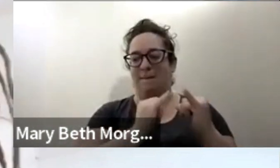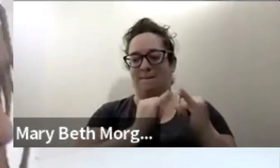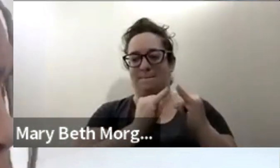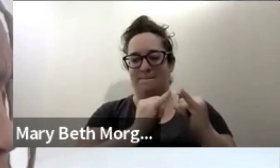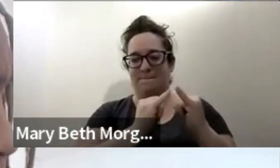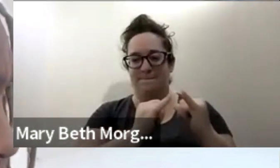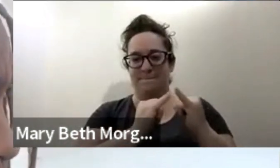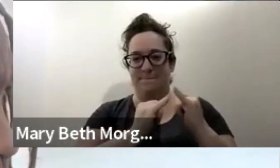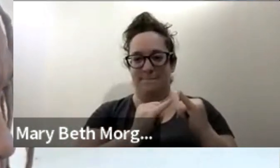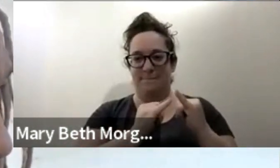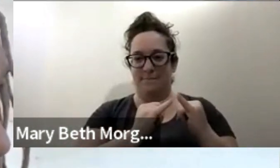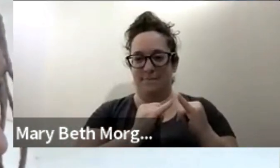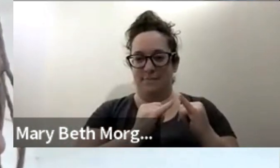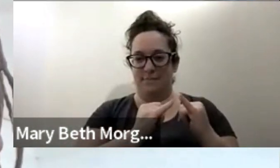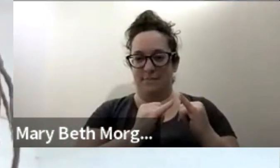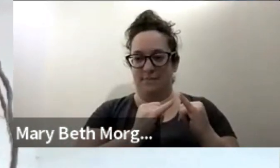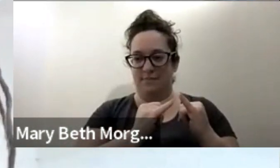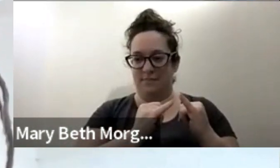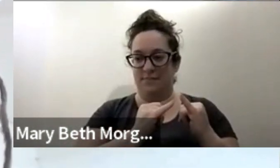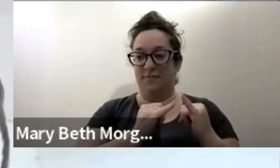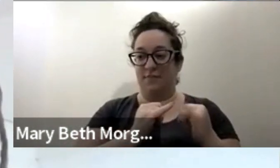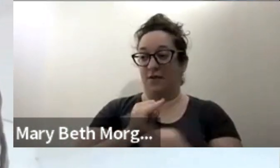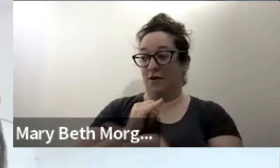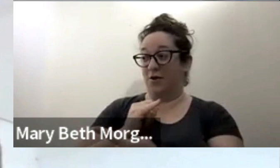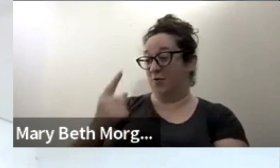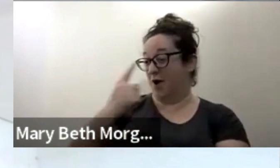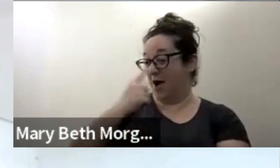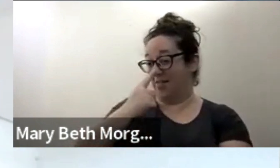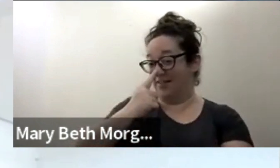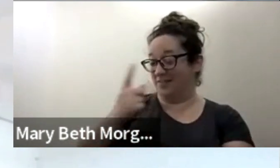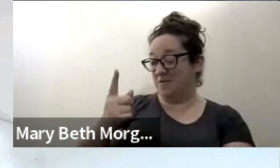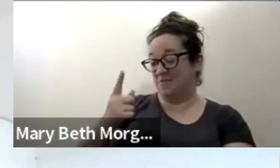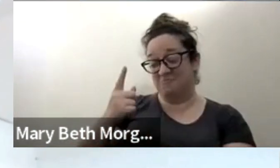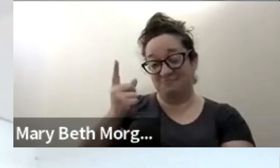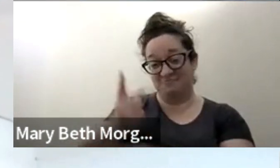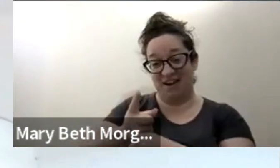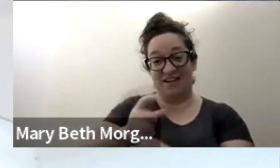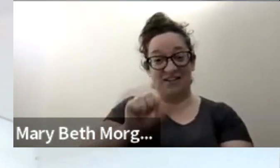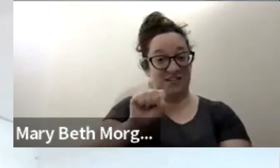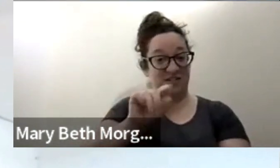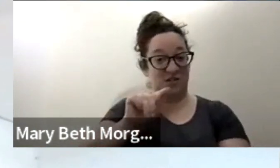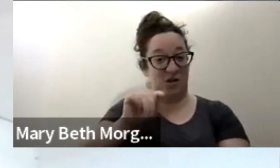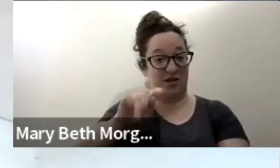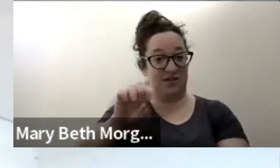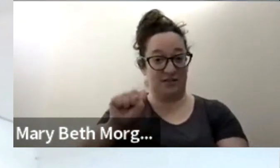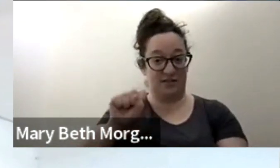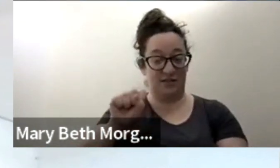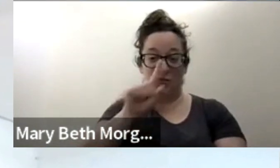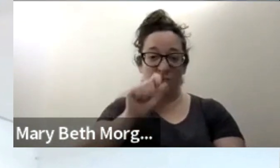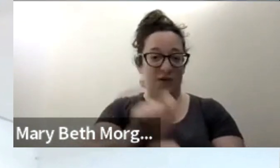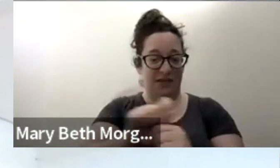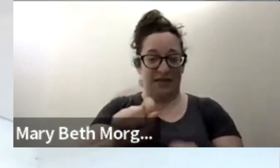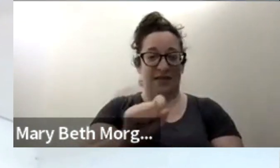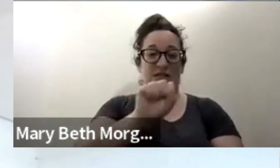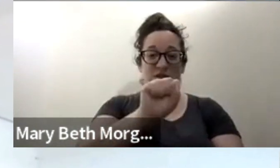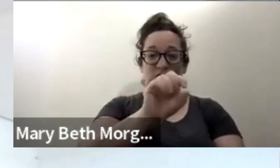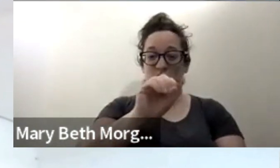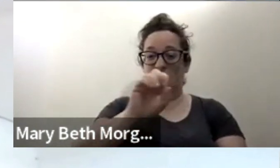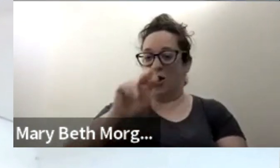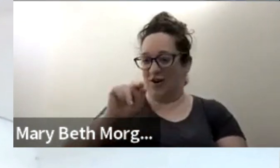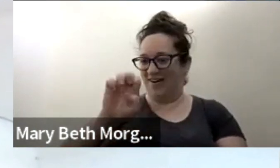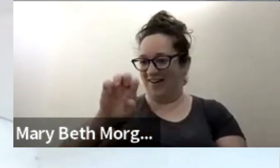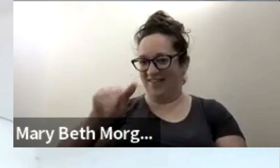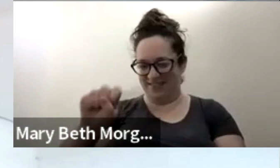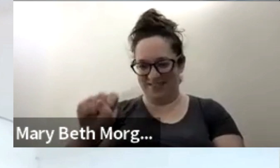So, you started here my answer, which is yes, that I think the sonnets are particularly, they're particularly in your